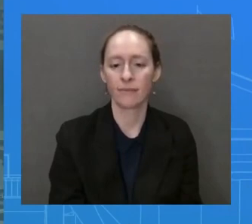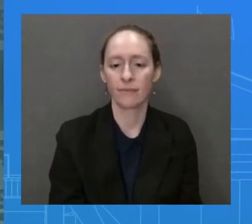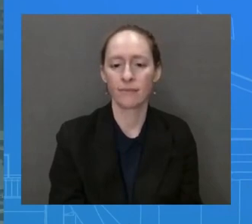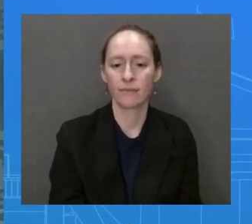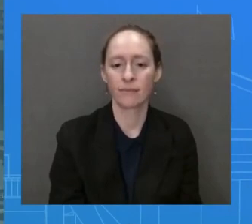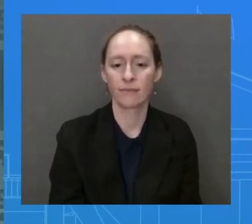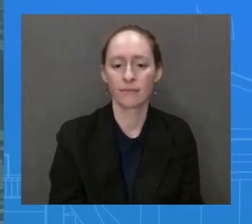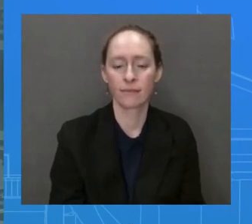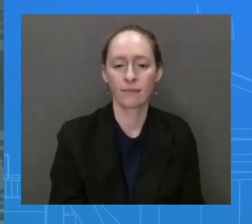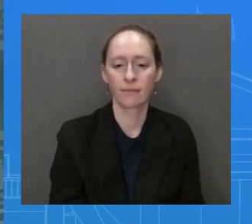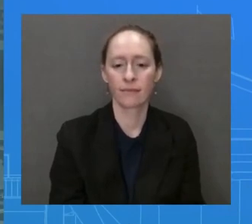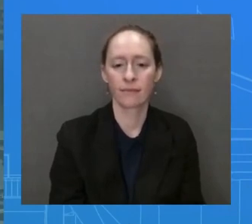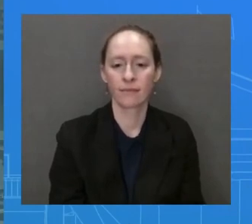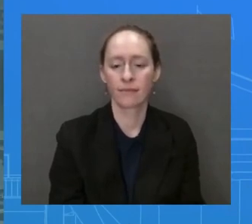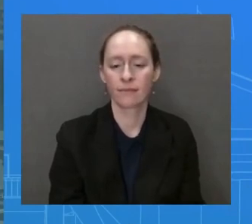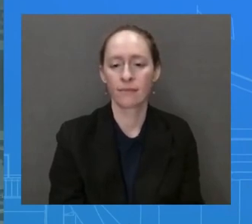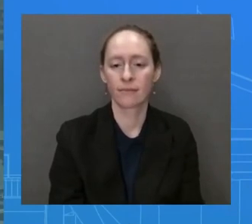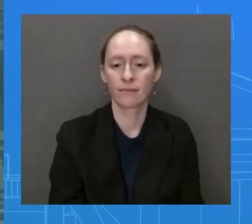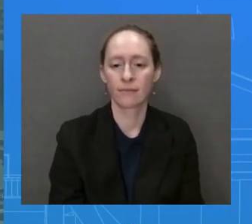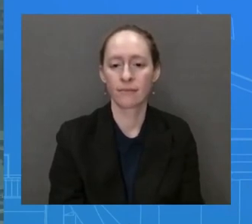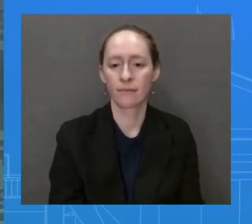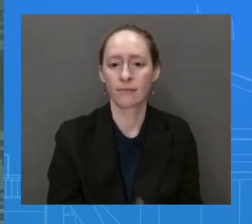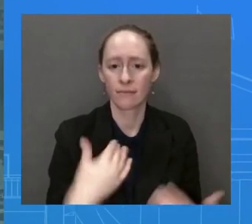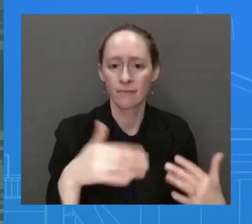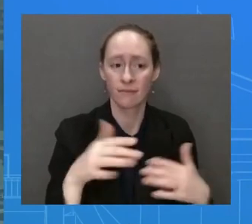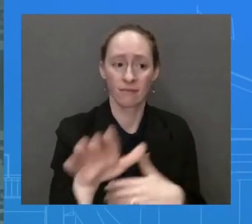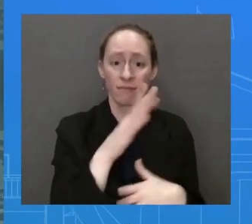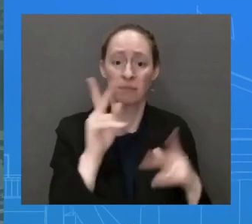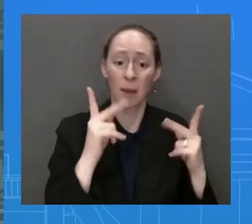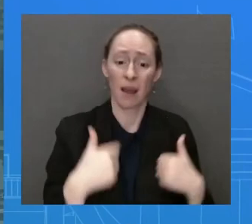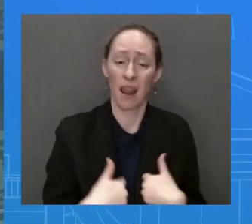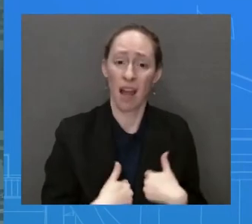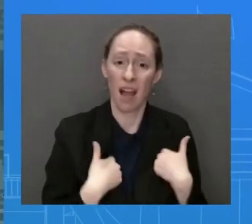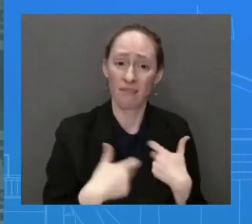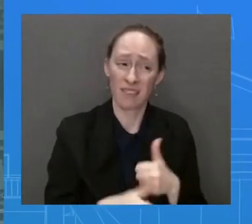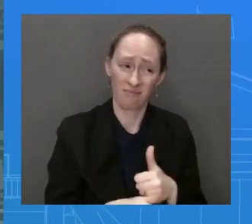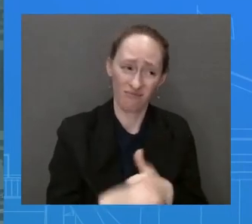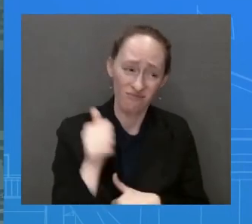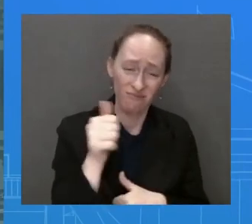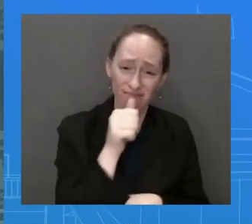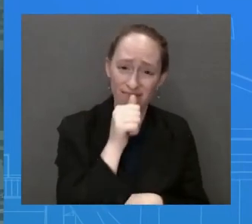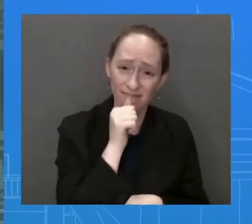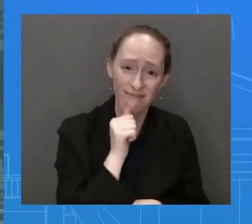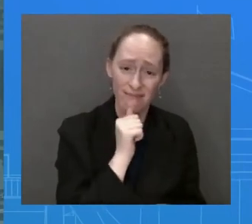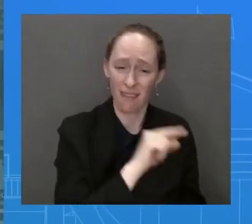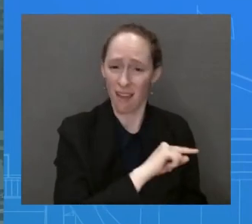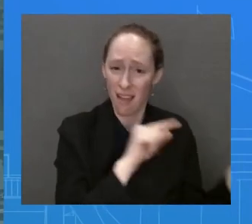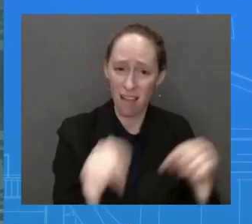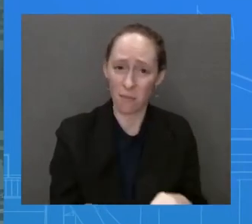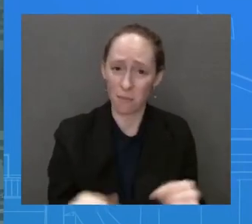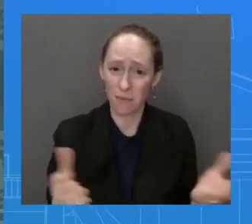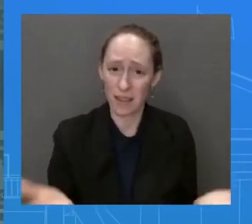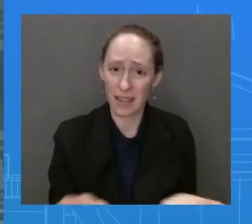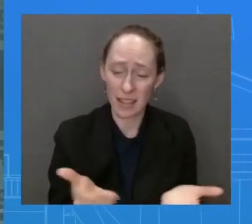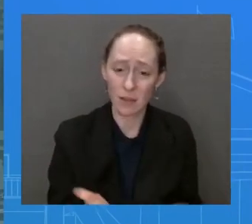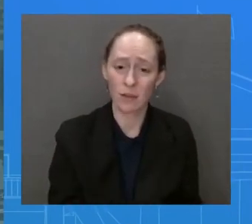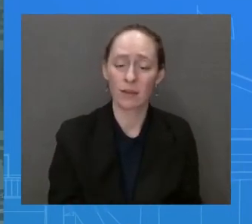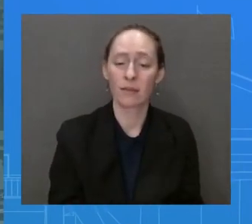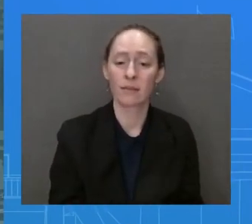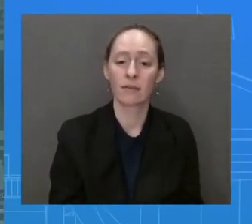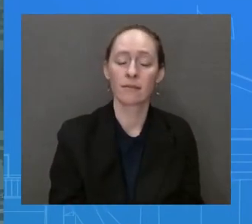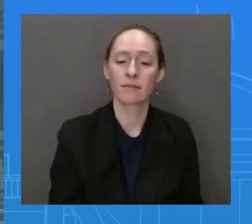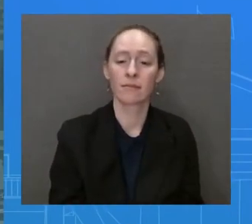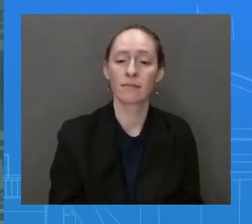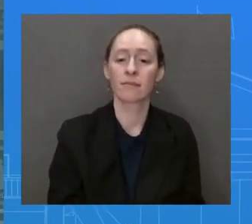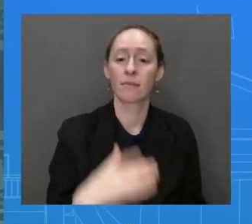what we have seen from this governor. Look, when it comes to the Coast Guard and Customs and Border Protection, they are deploying additional personnel and resources to Florida to